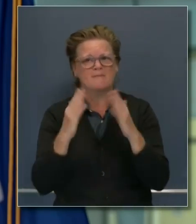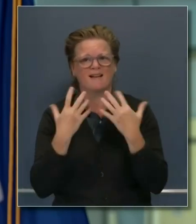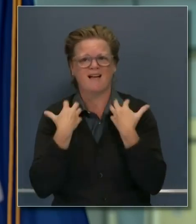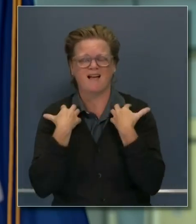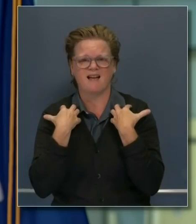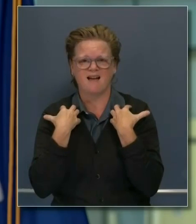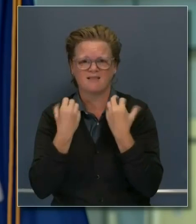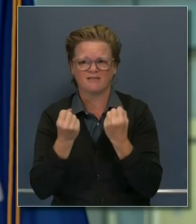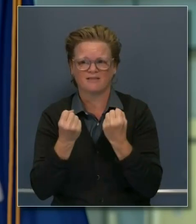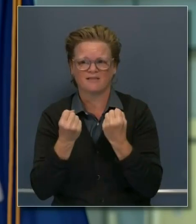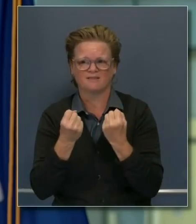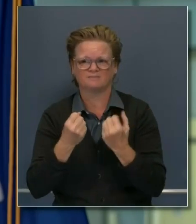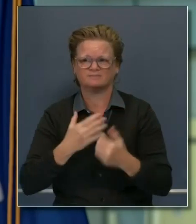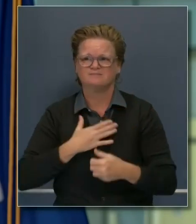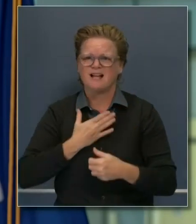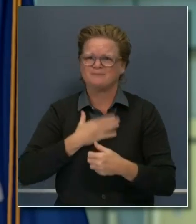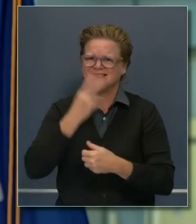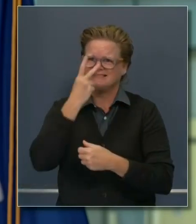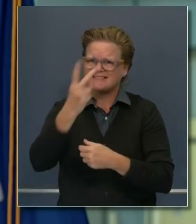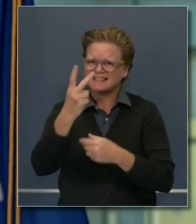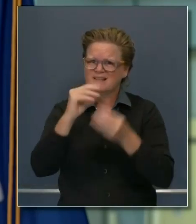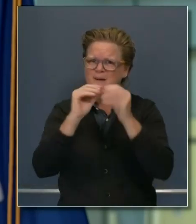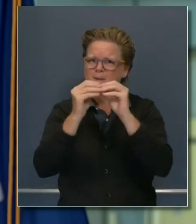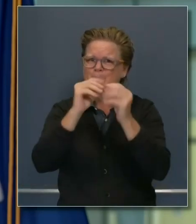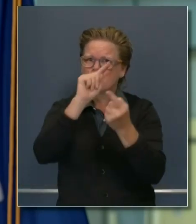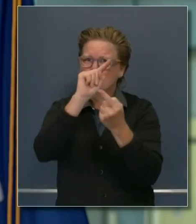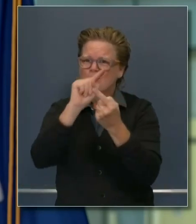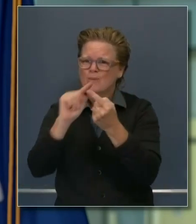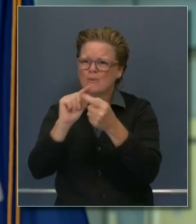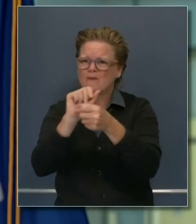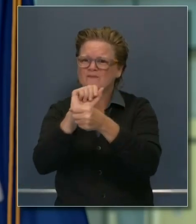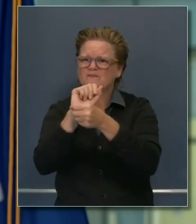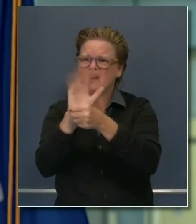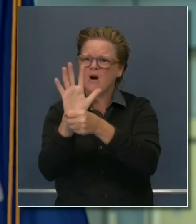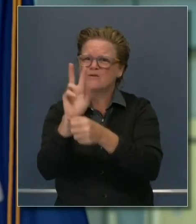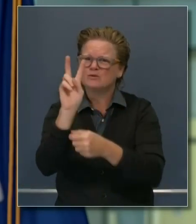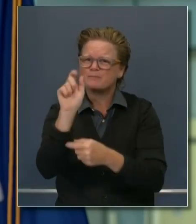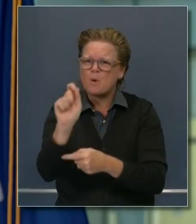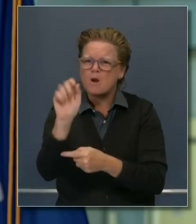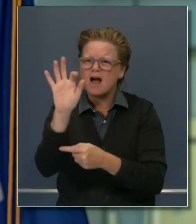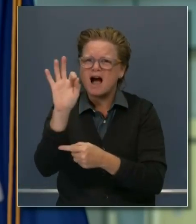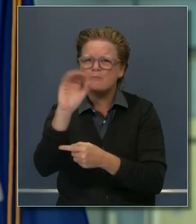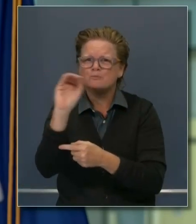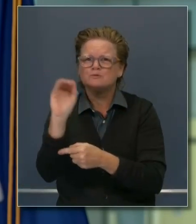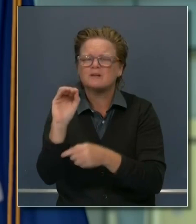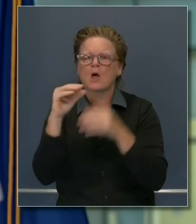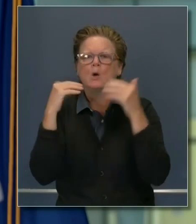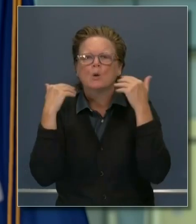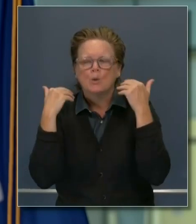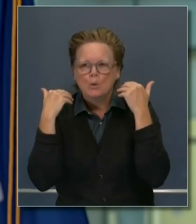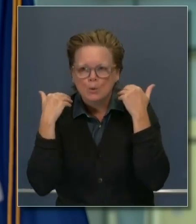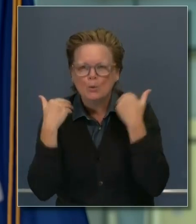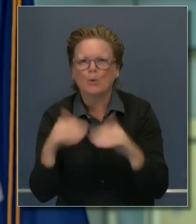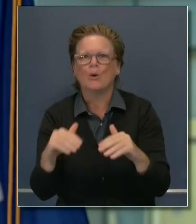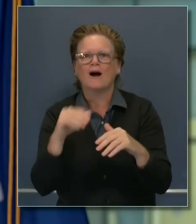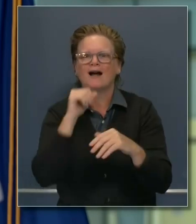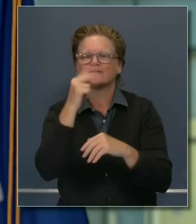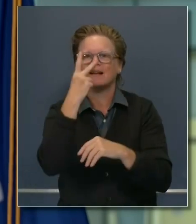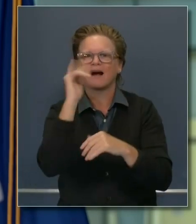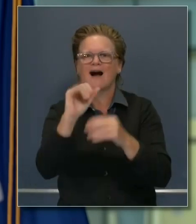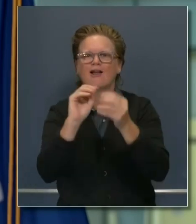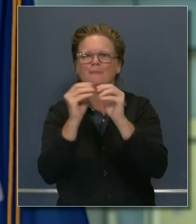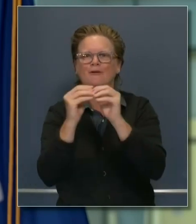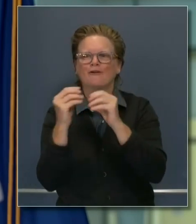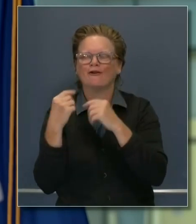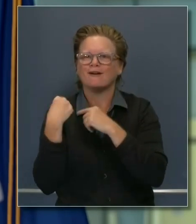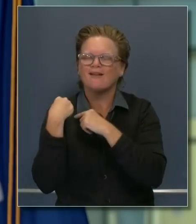2.8% positivity rate for the first time in many, many months over a seven-day period. It's nice to see those test numbers begin to